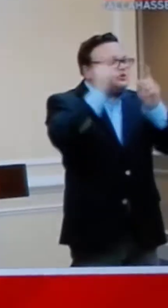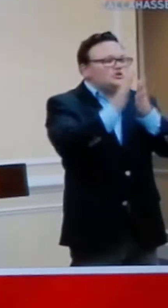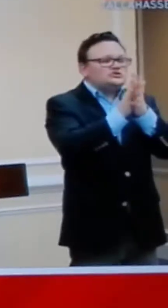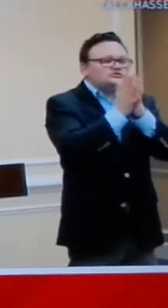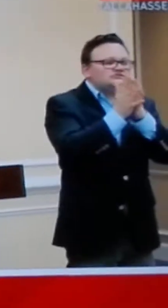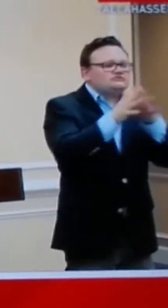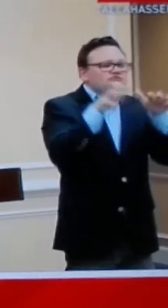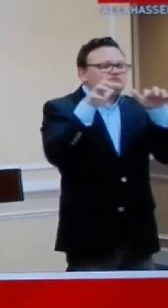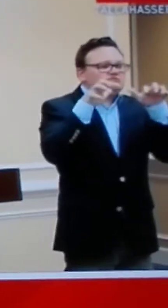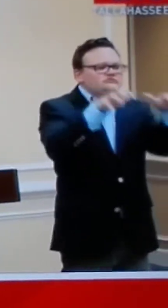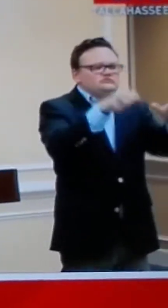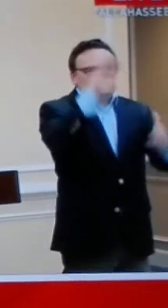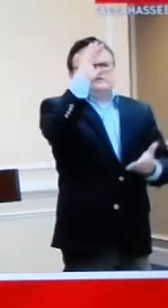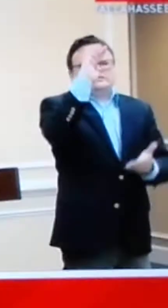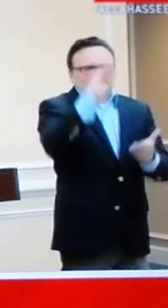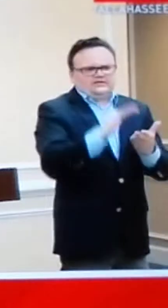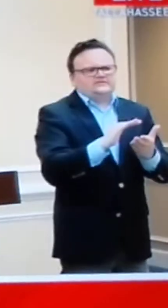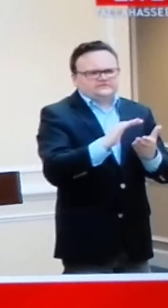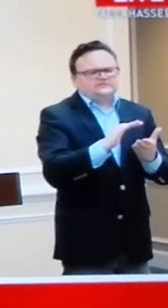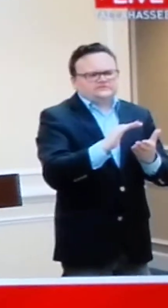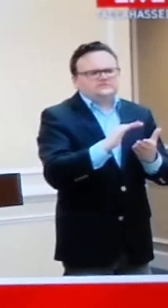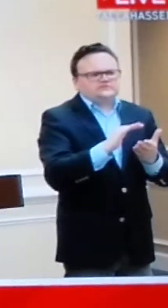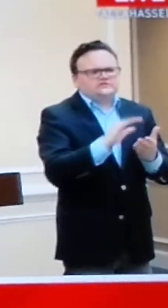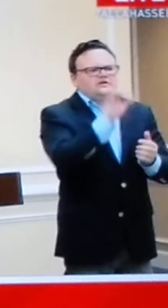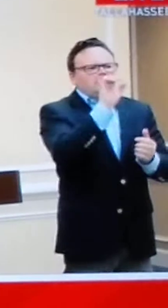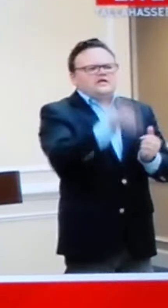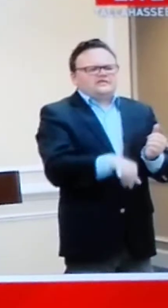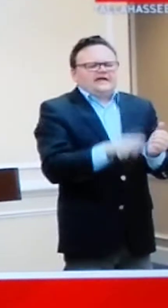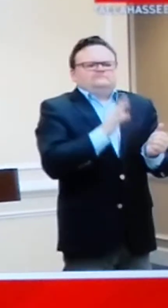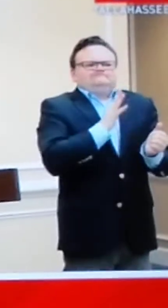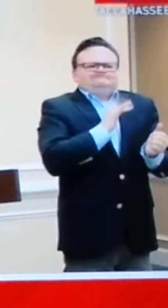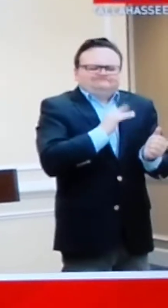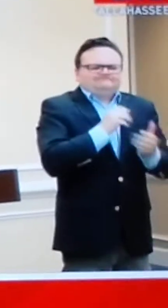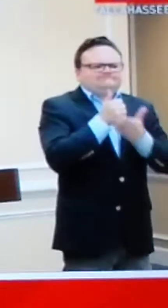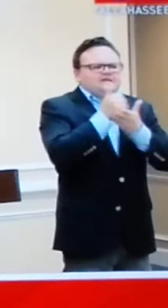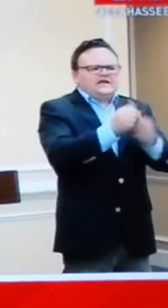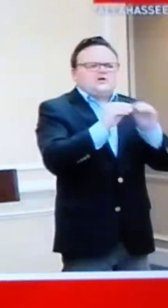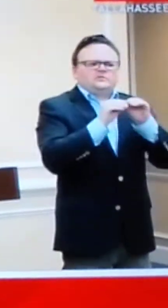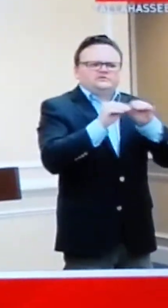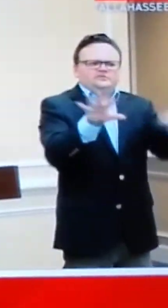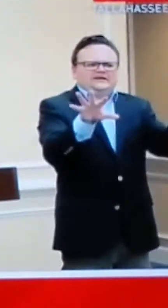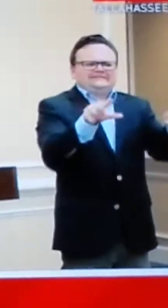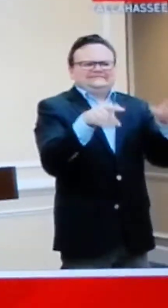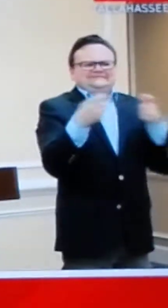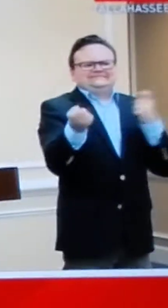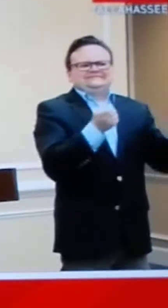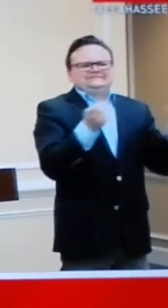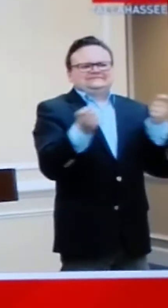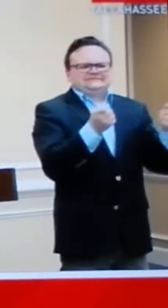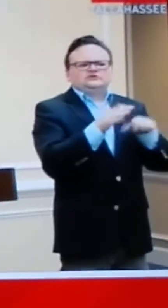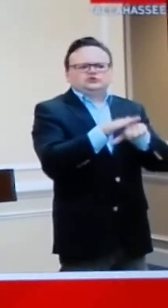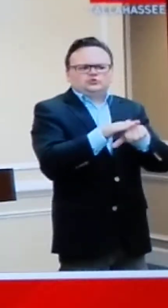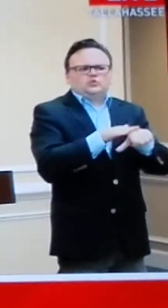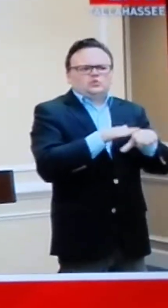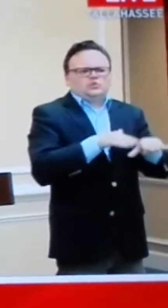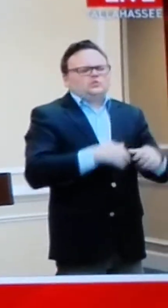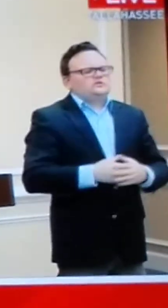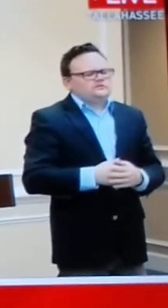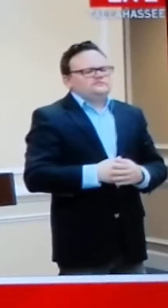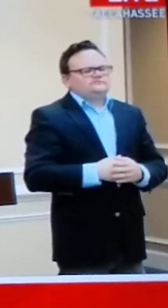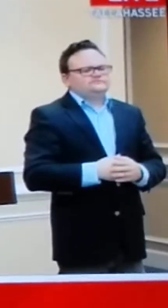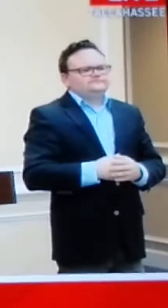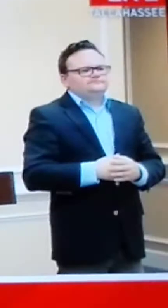crowds. And I think that's probably the best thing that we can do at this point. This is a situation